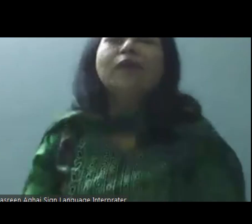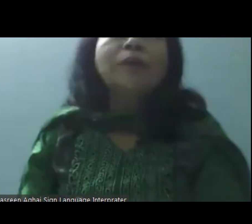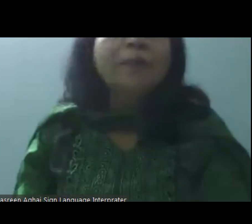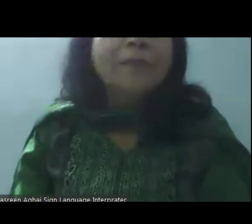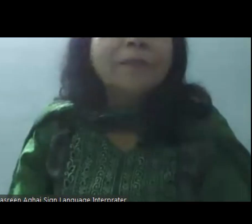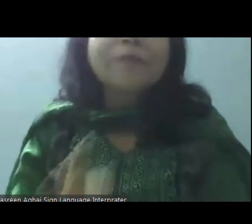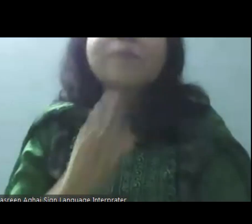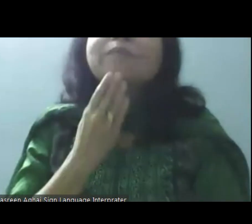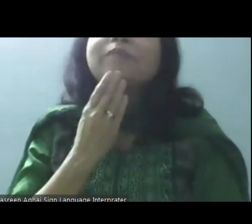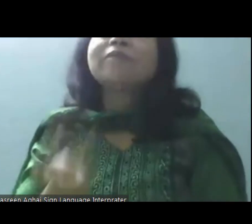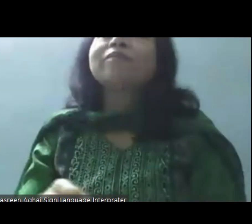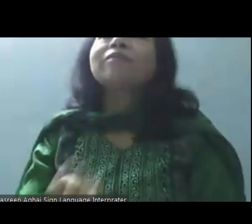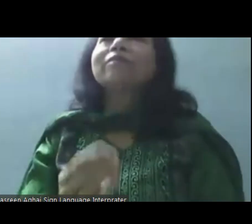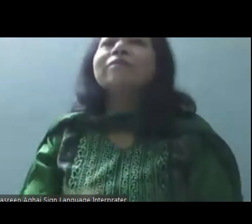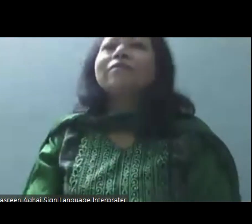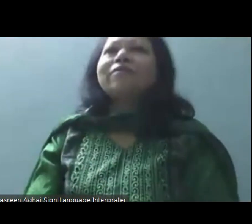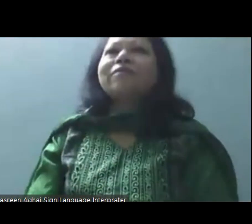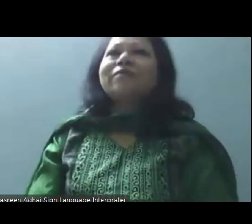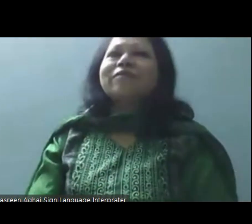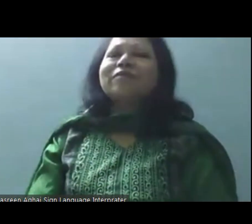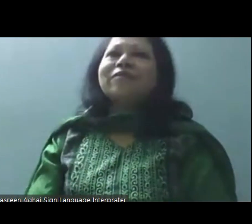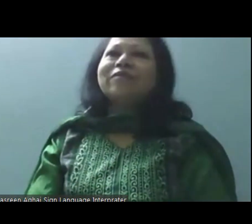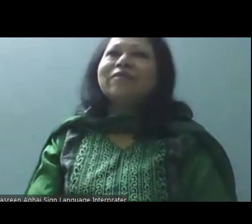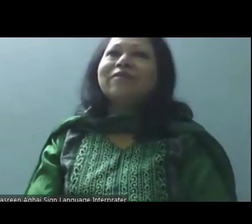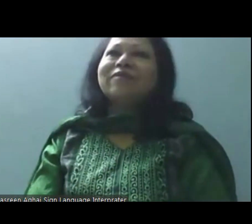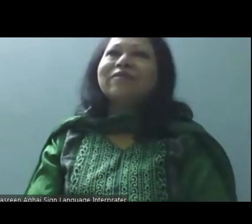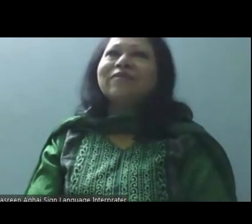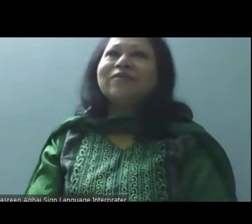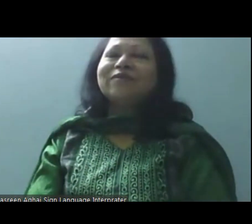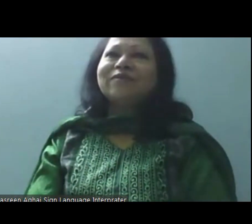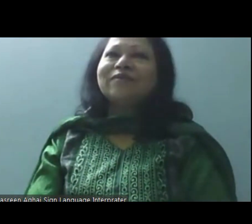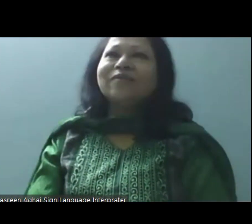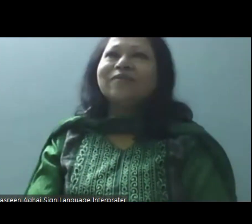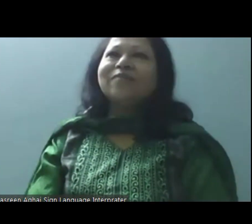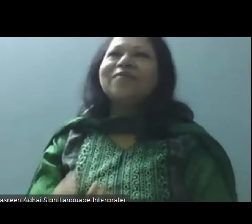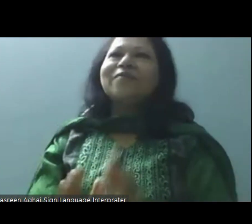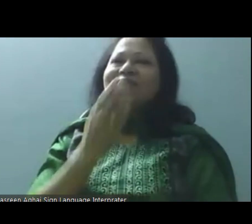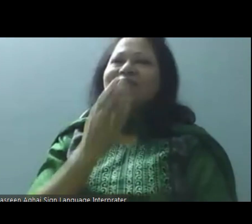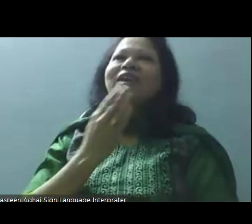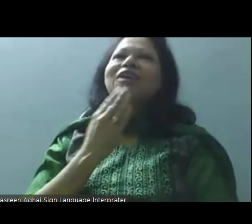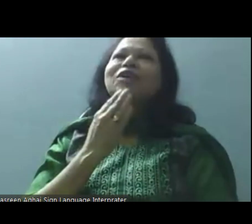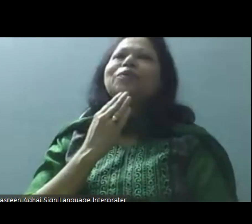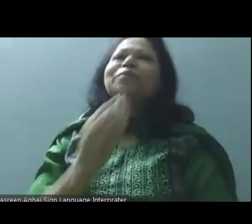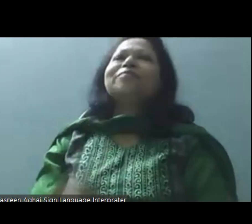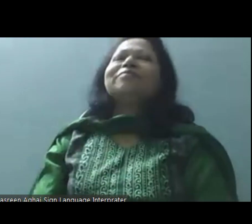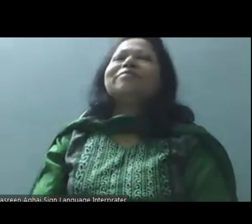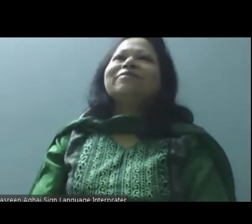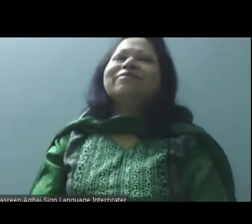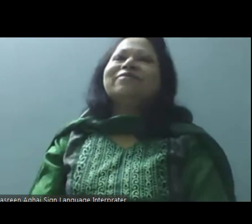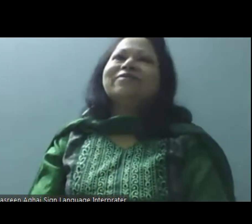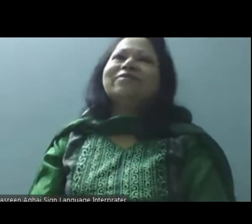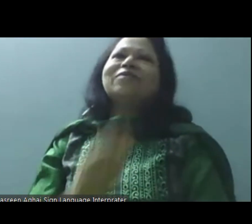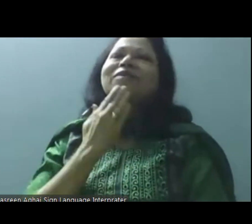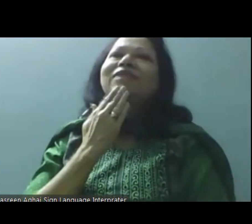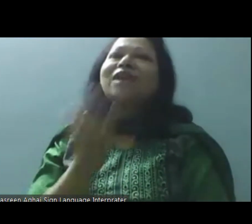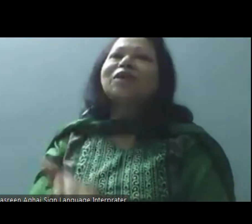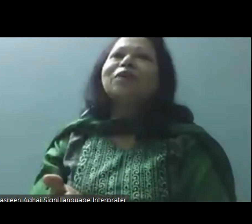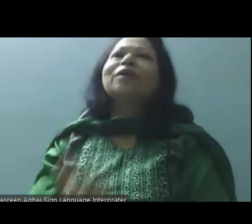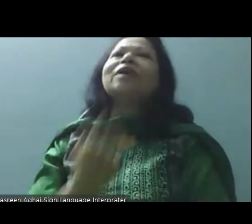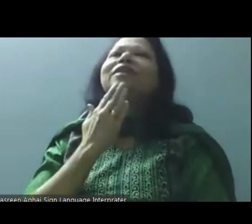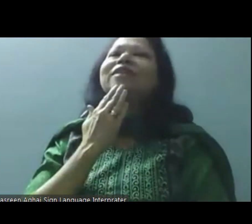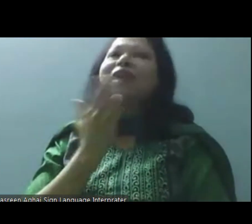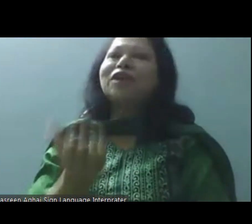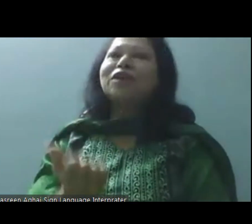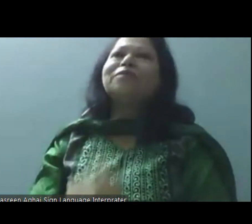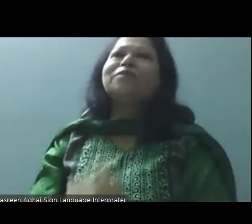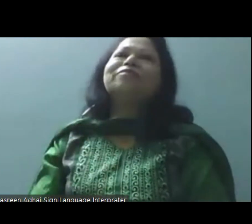thank you for the lady who is making the sign language for translating for our friends. Thank you very much,